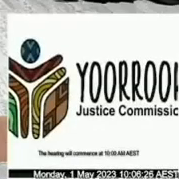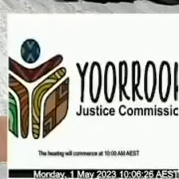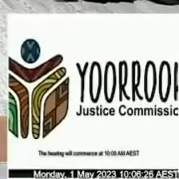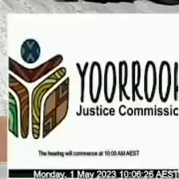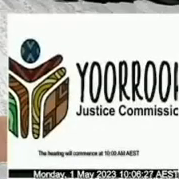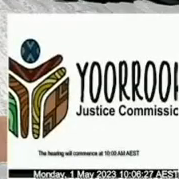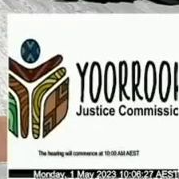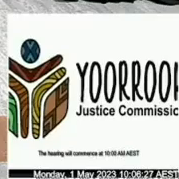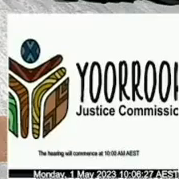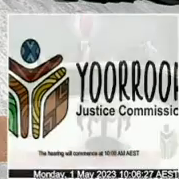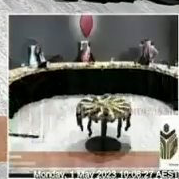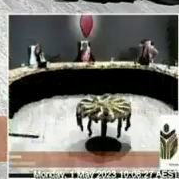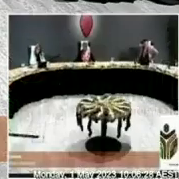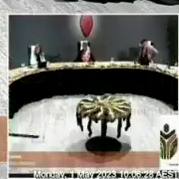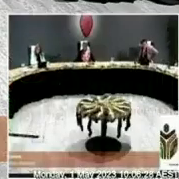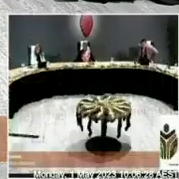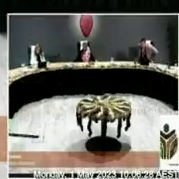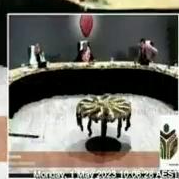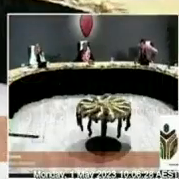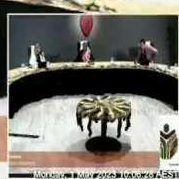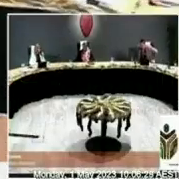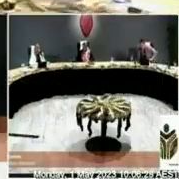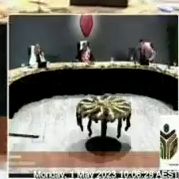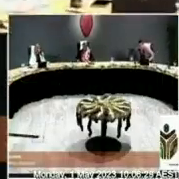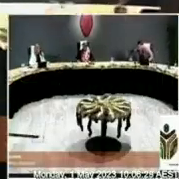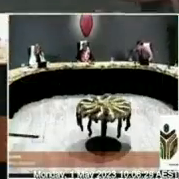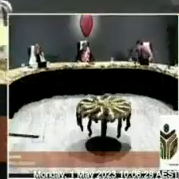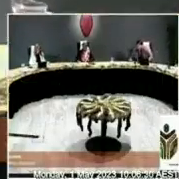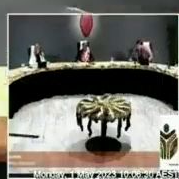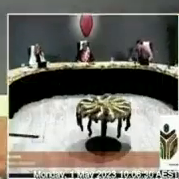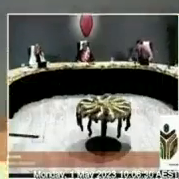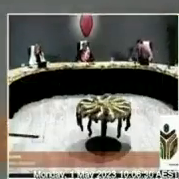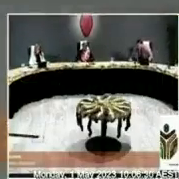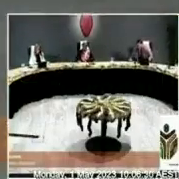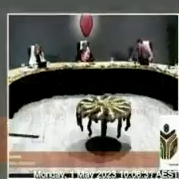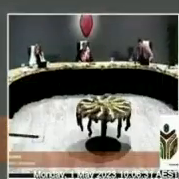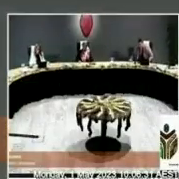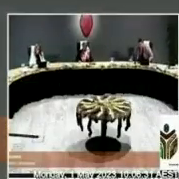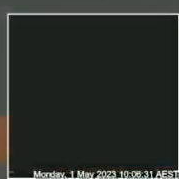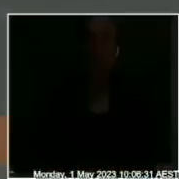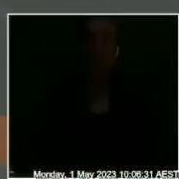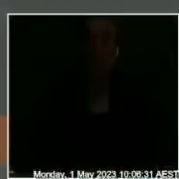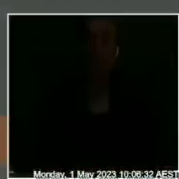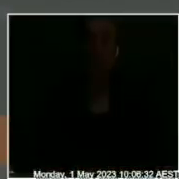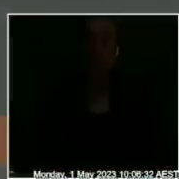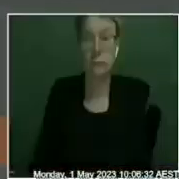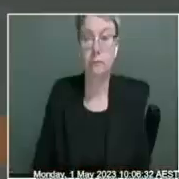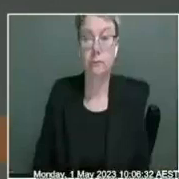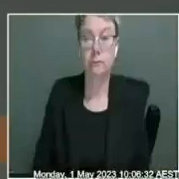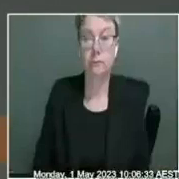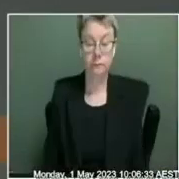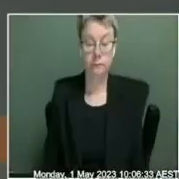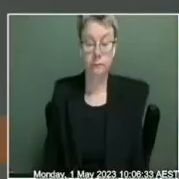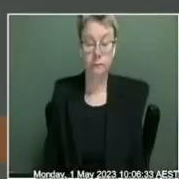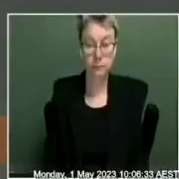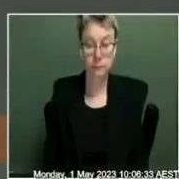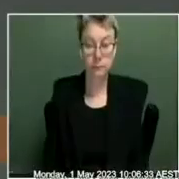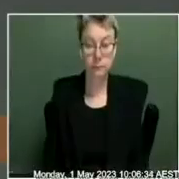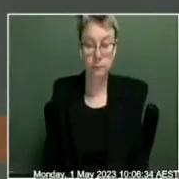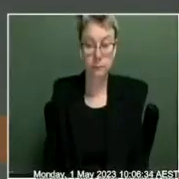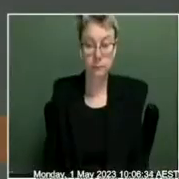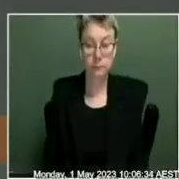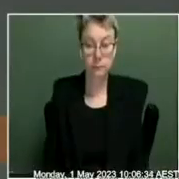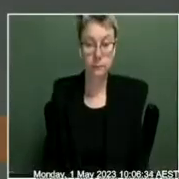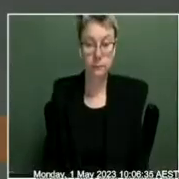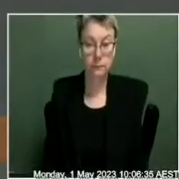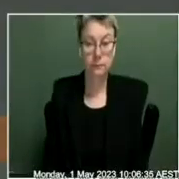Today we will hear from Katherine Whetton, is that the correct pronunciation? Yes, and Eleanor Williams, who appear on